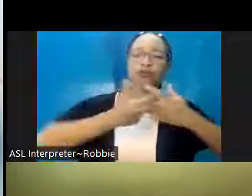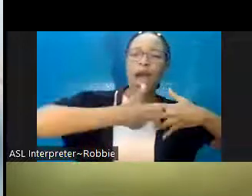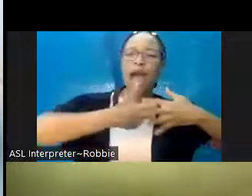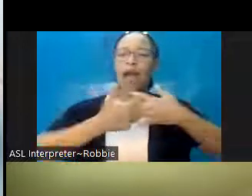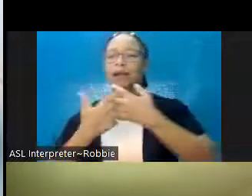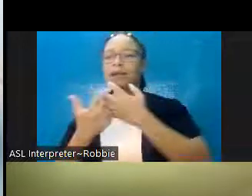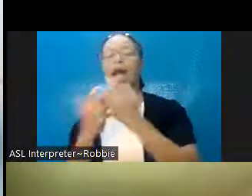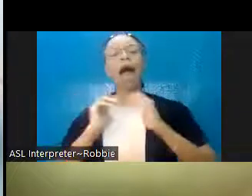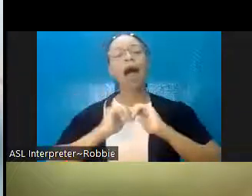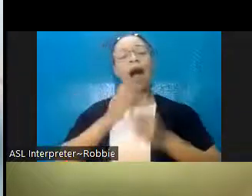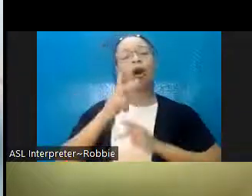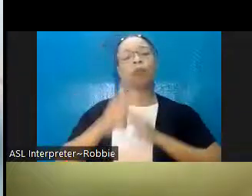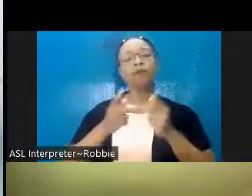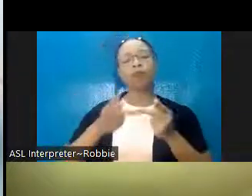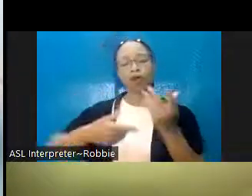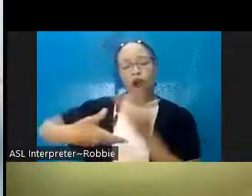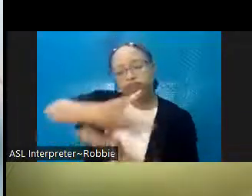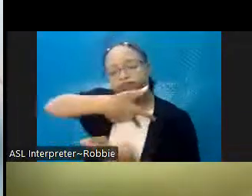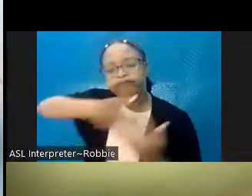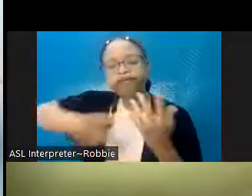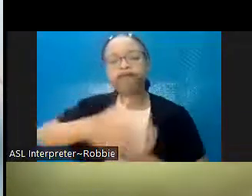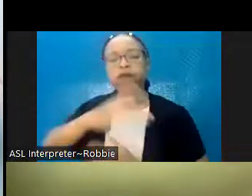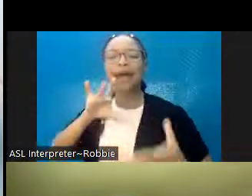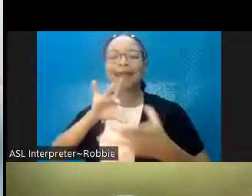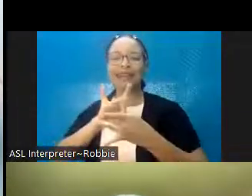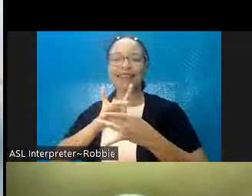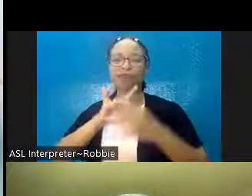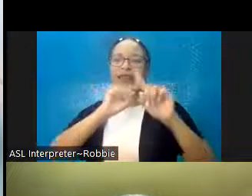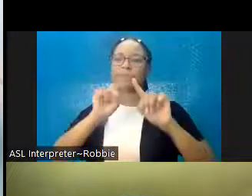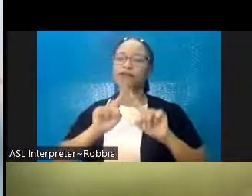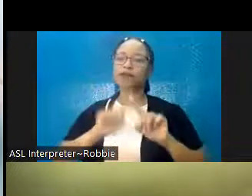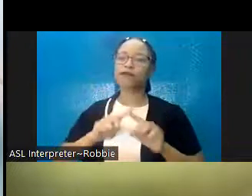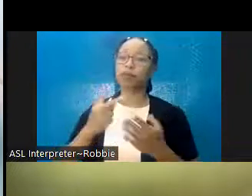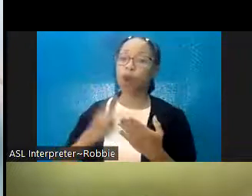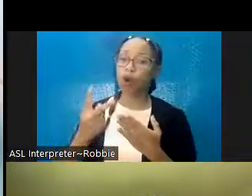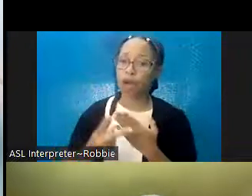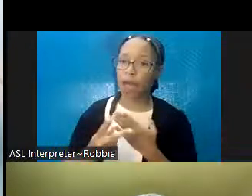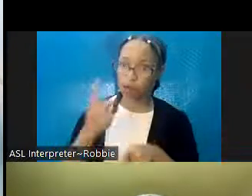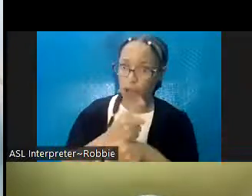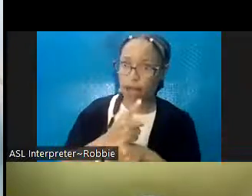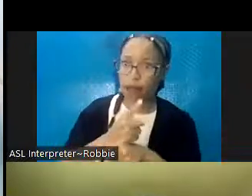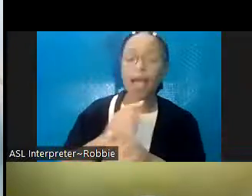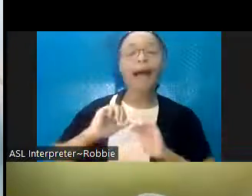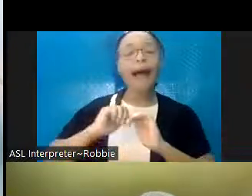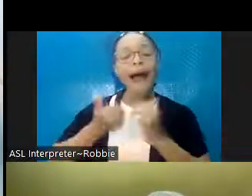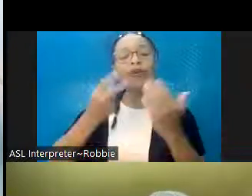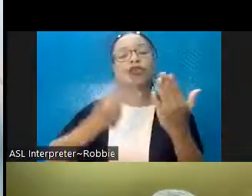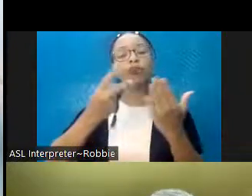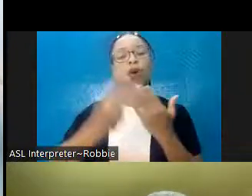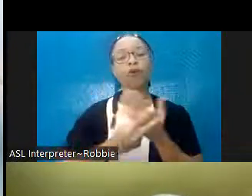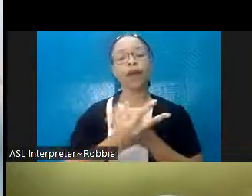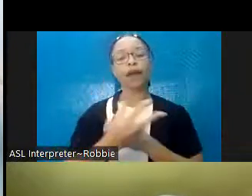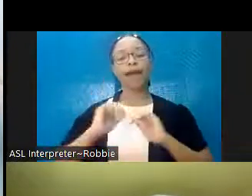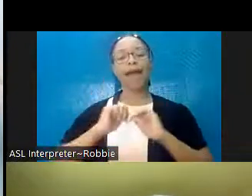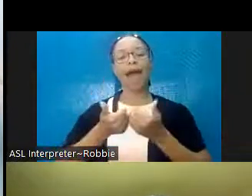people are actually intersecting and interconnecting with these various programs, right? How do programs and how are